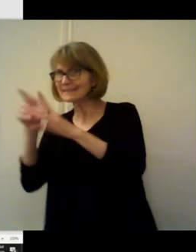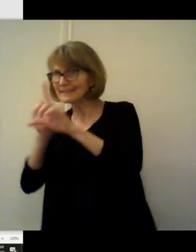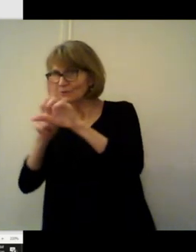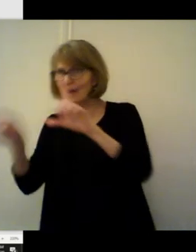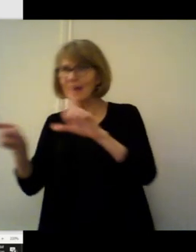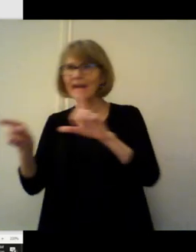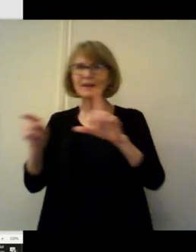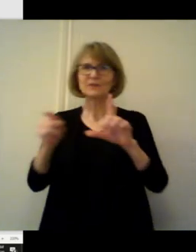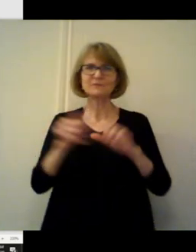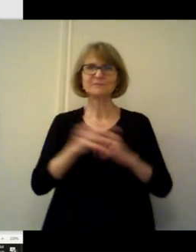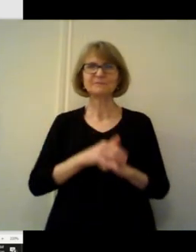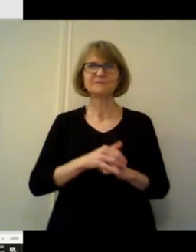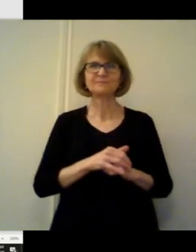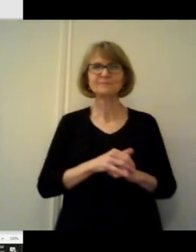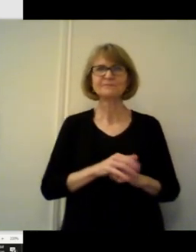95 degrees.